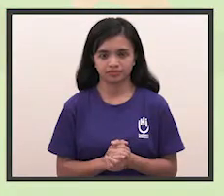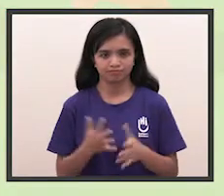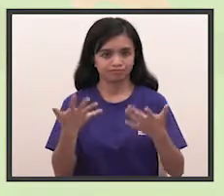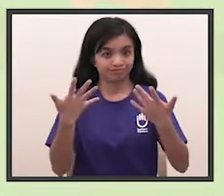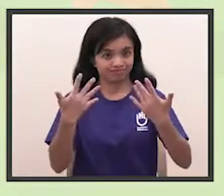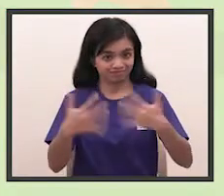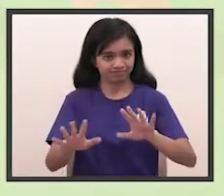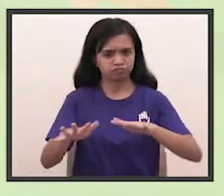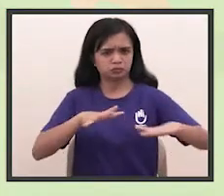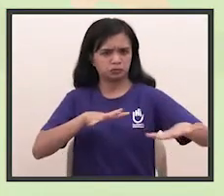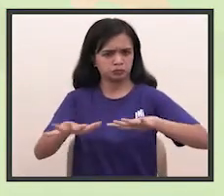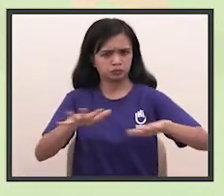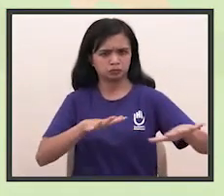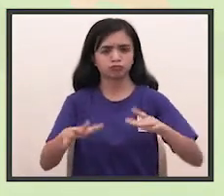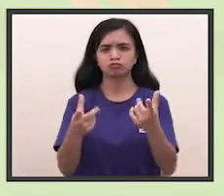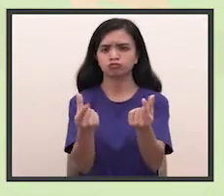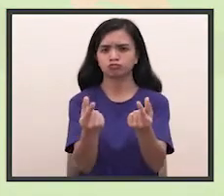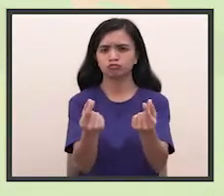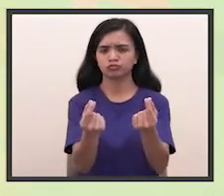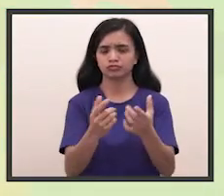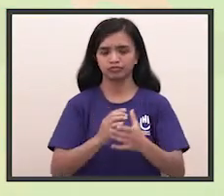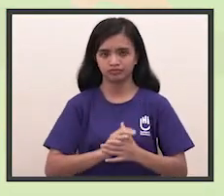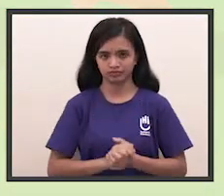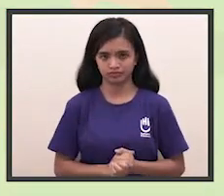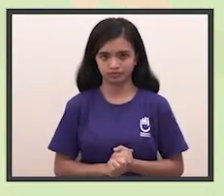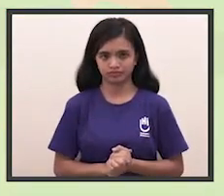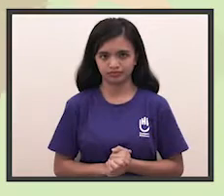What to do after an earthquake?